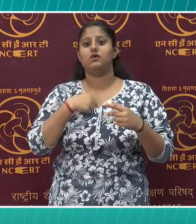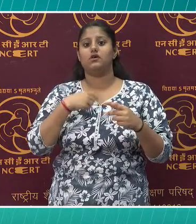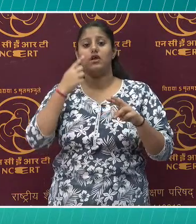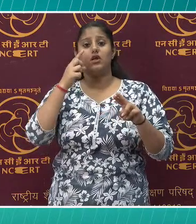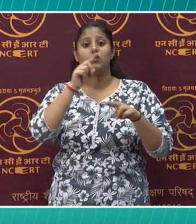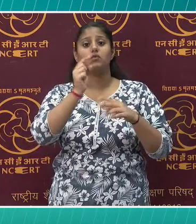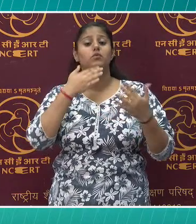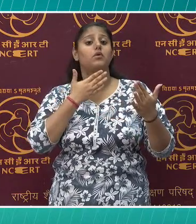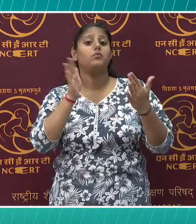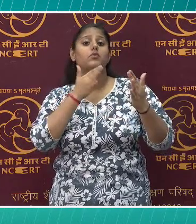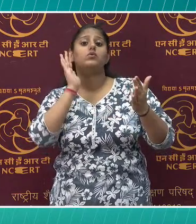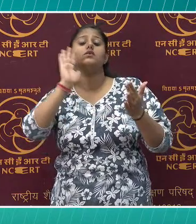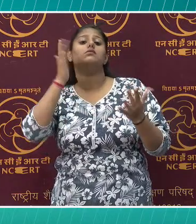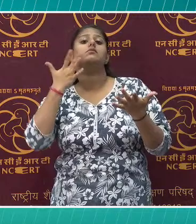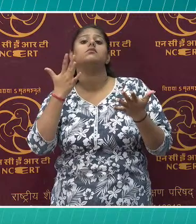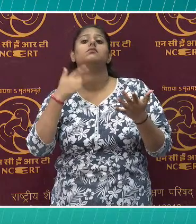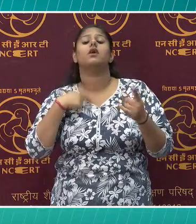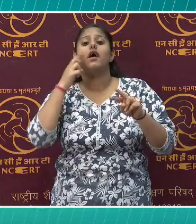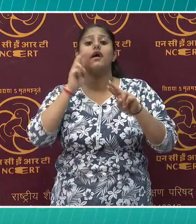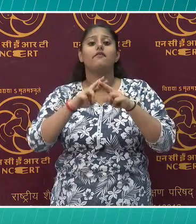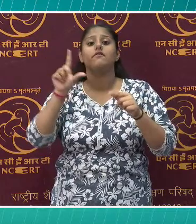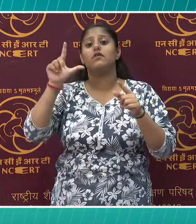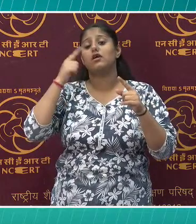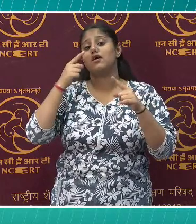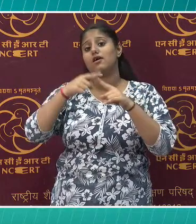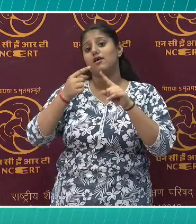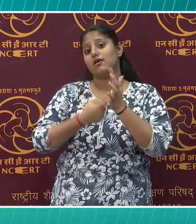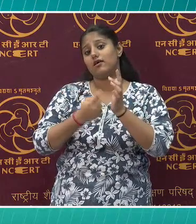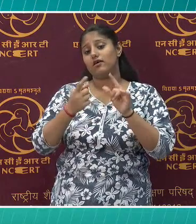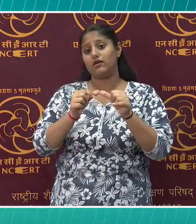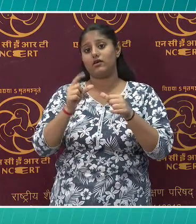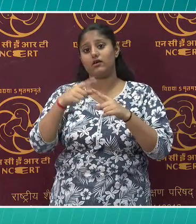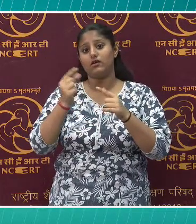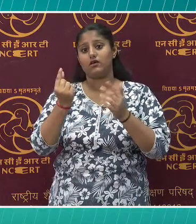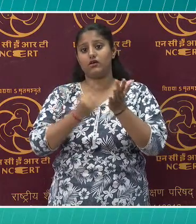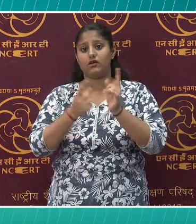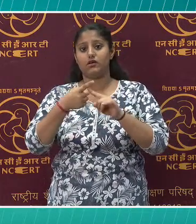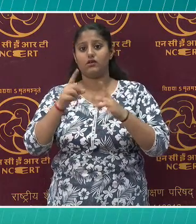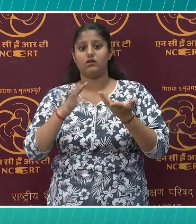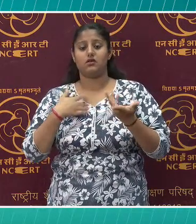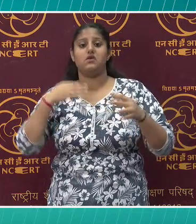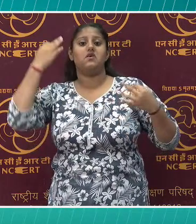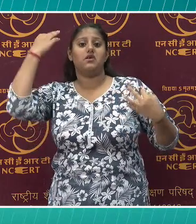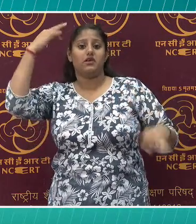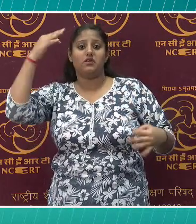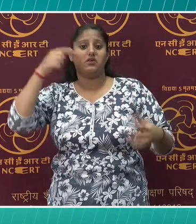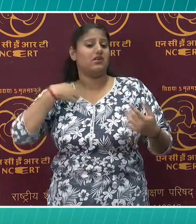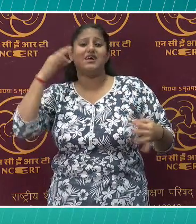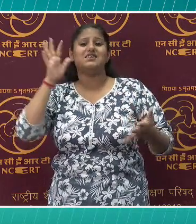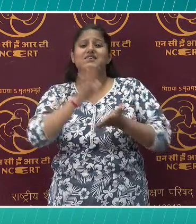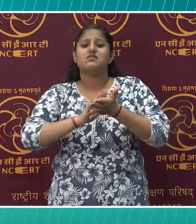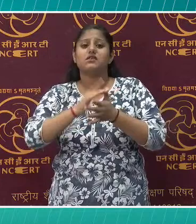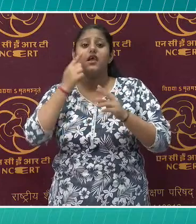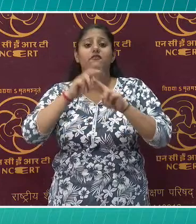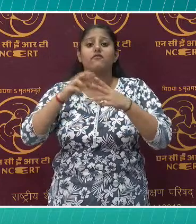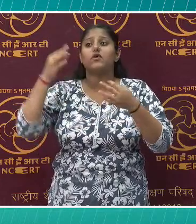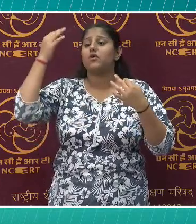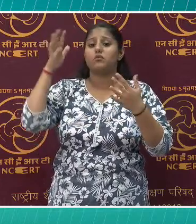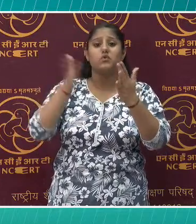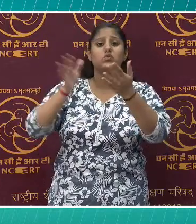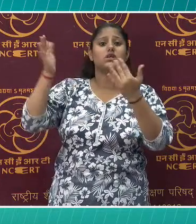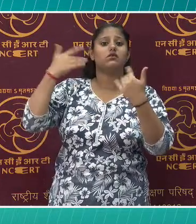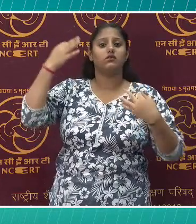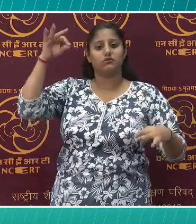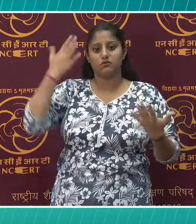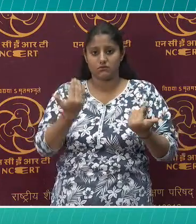literature. Similarly, you cannot have dance without music. You cannot have dance without music, you cannot have theatre without